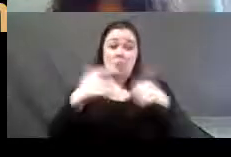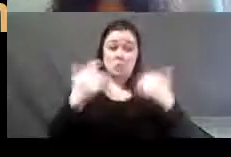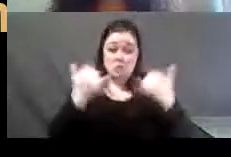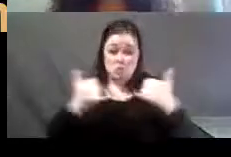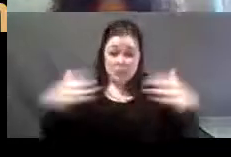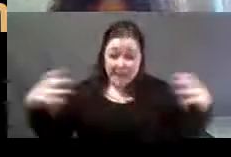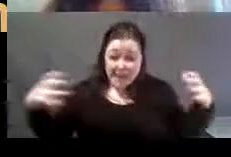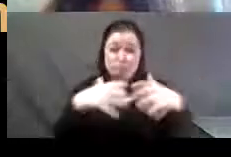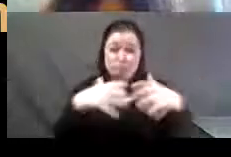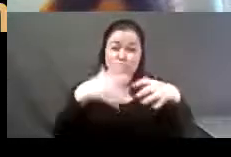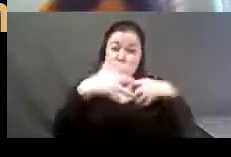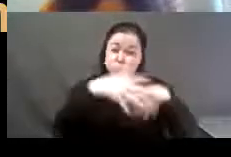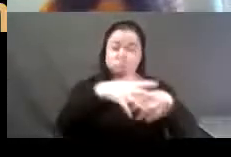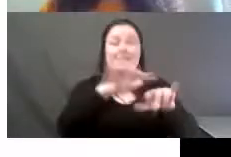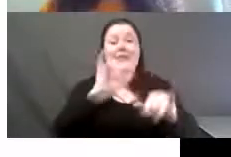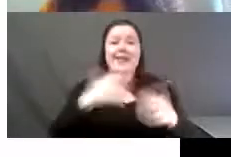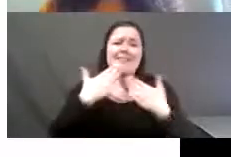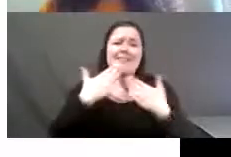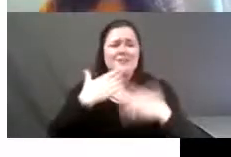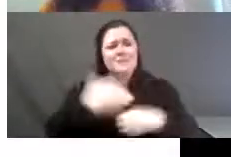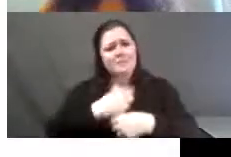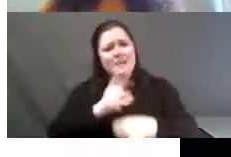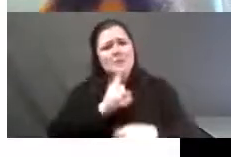listening year round.